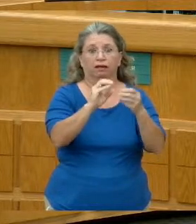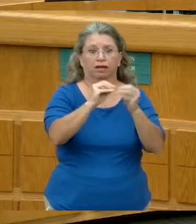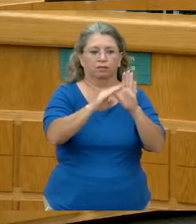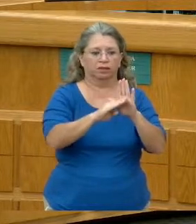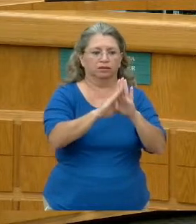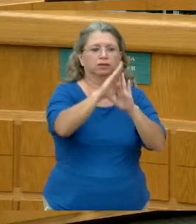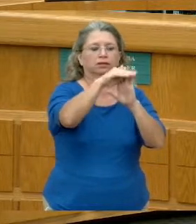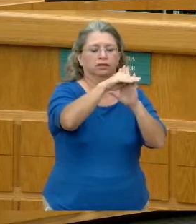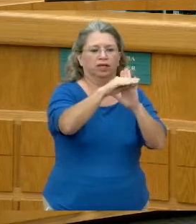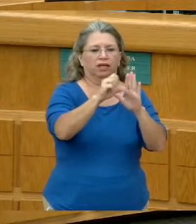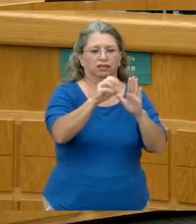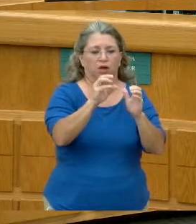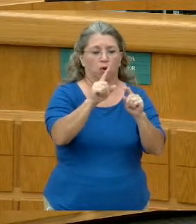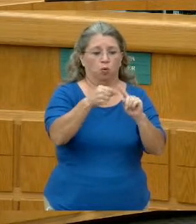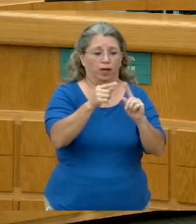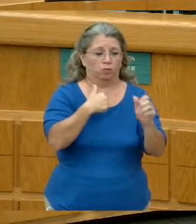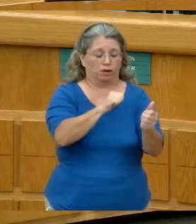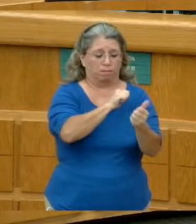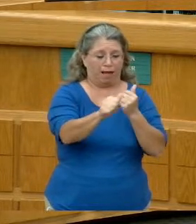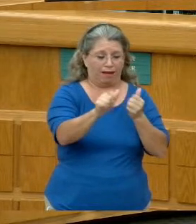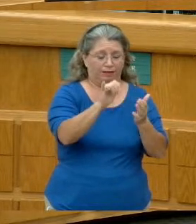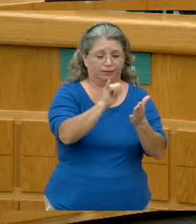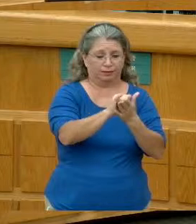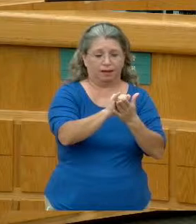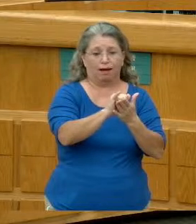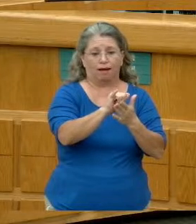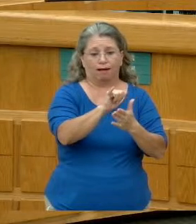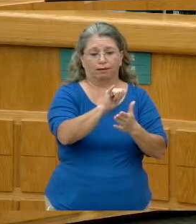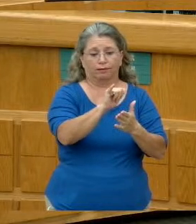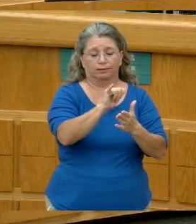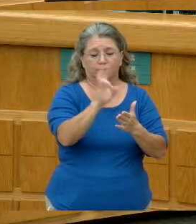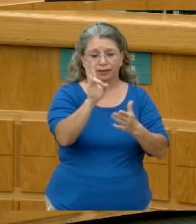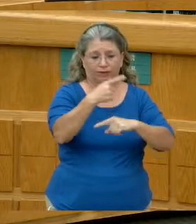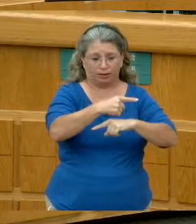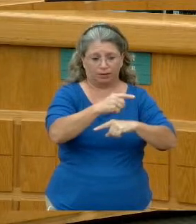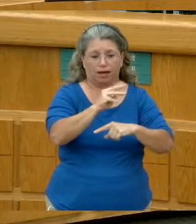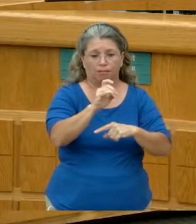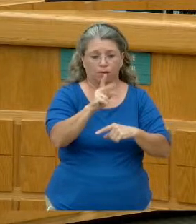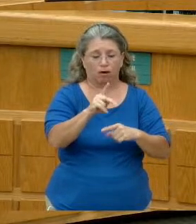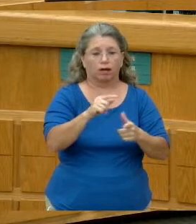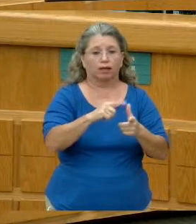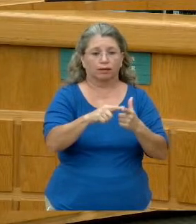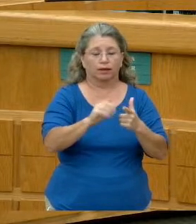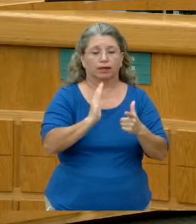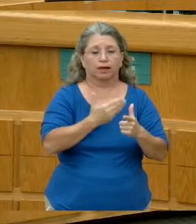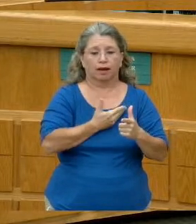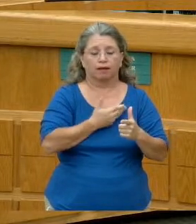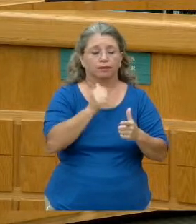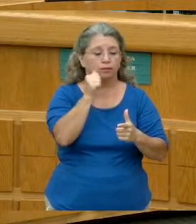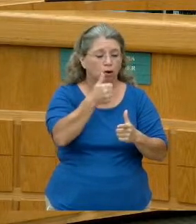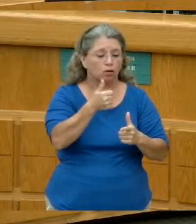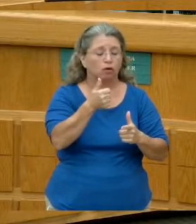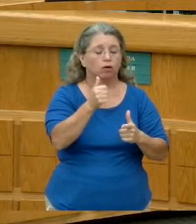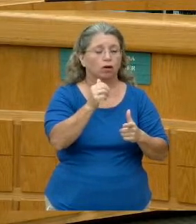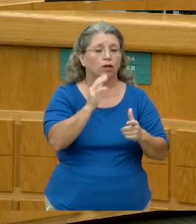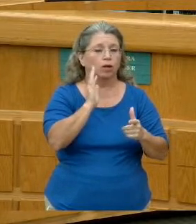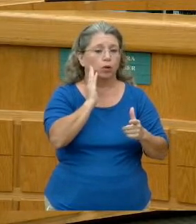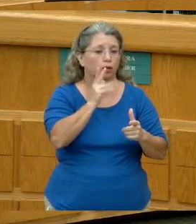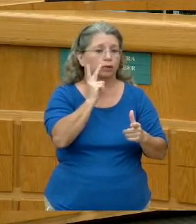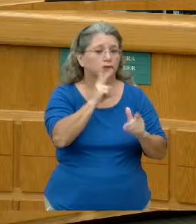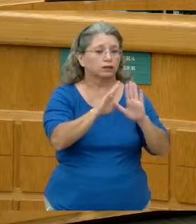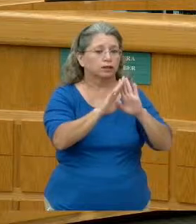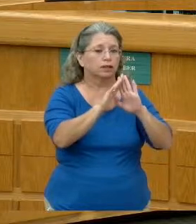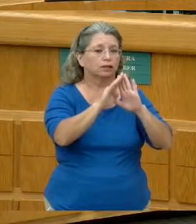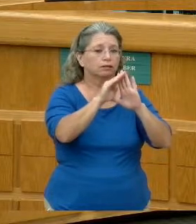if our cases stay low, then our 7-day average should drop pretty significantly tomorrow, hoping that these numbers stay low